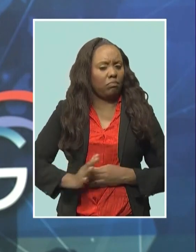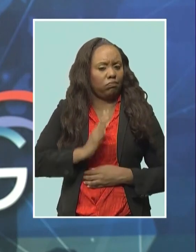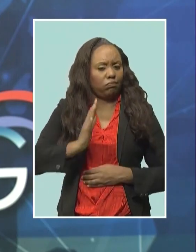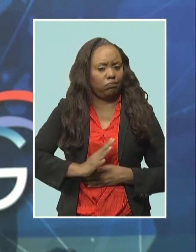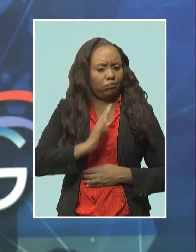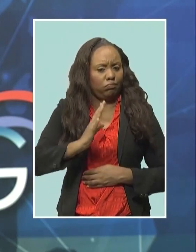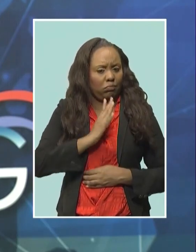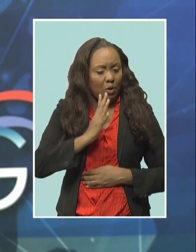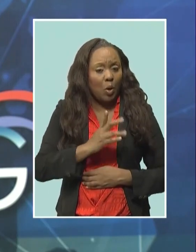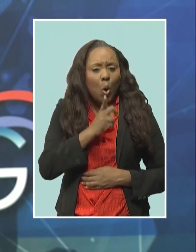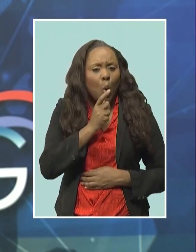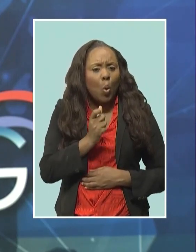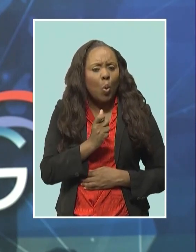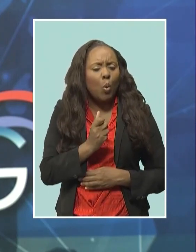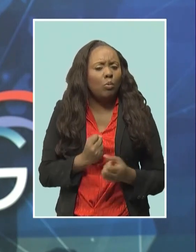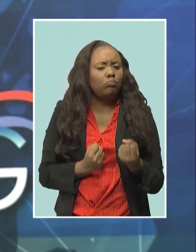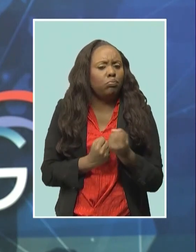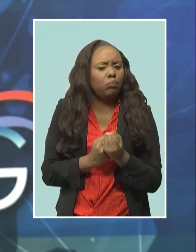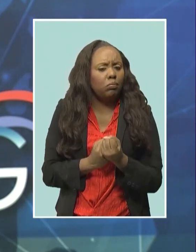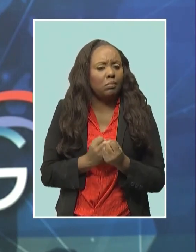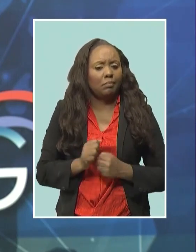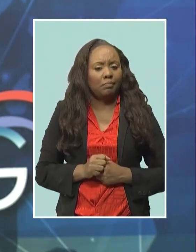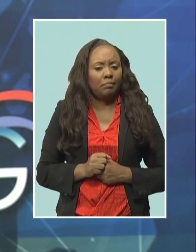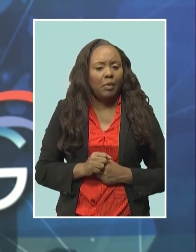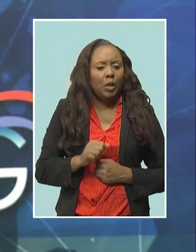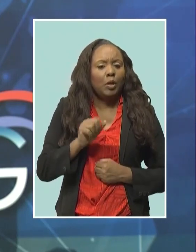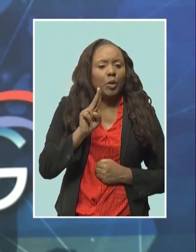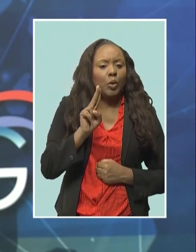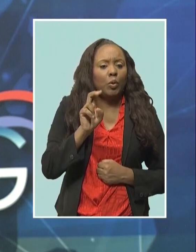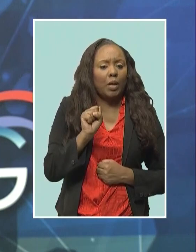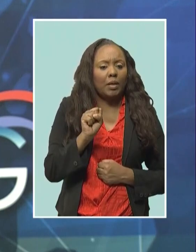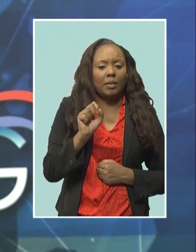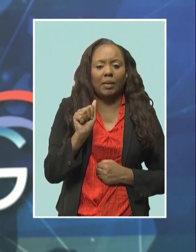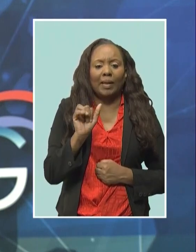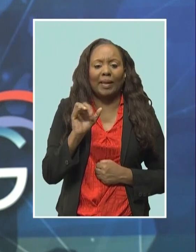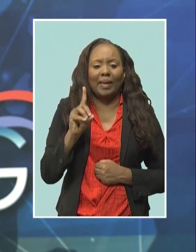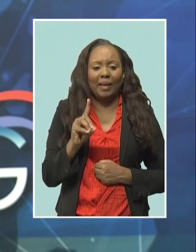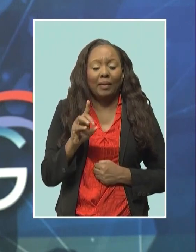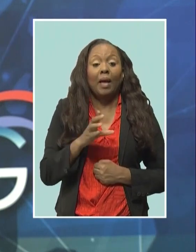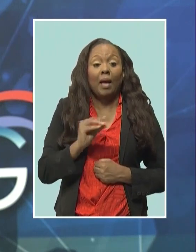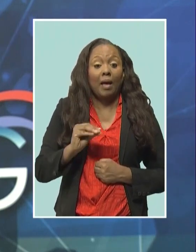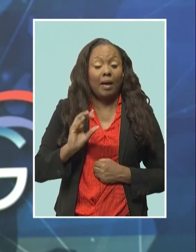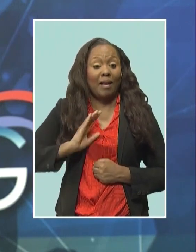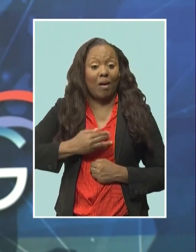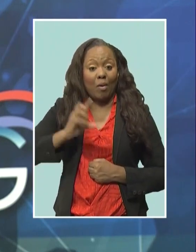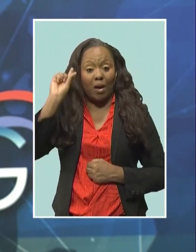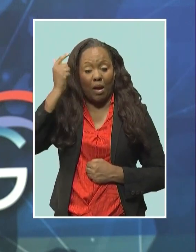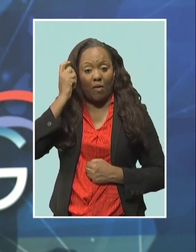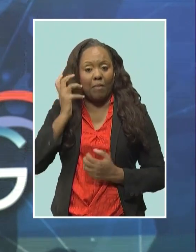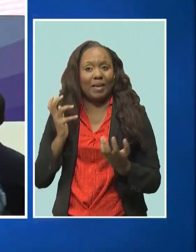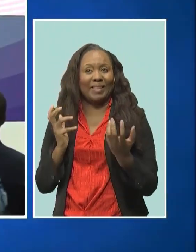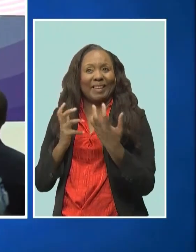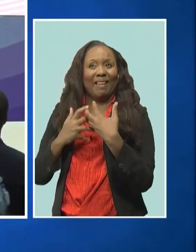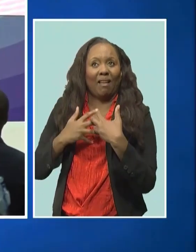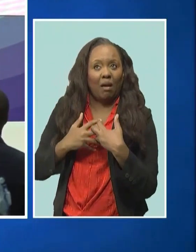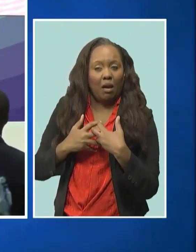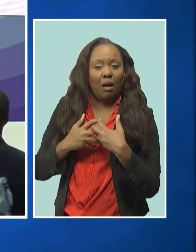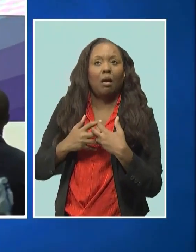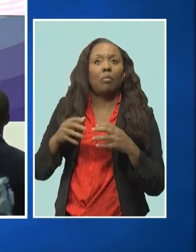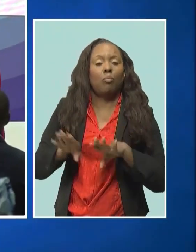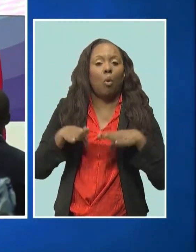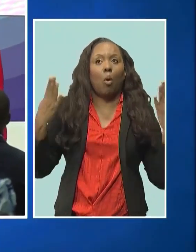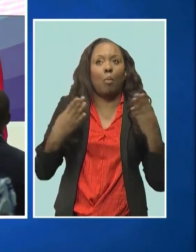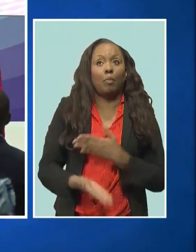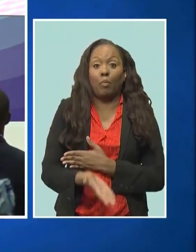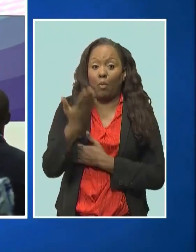States Agency for International Development in partnership with the government of Barbados. It opened this morning at the Lord Erskine Sandiford